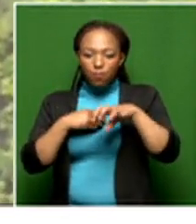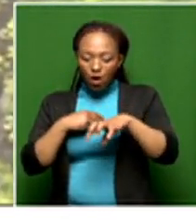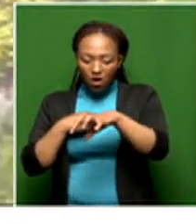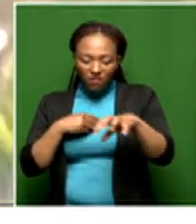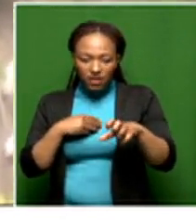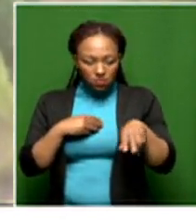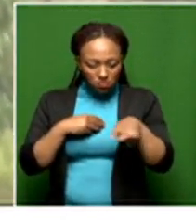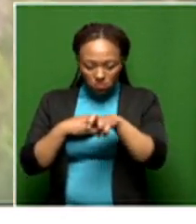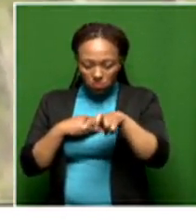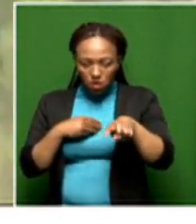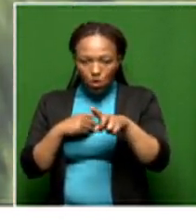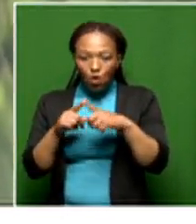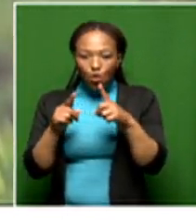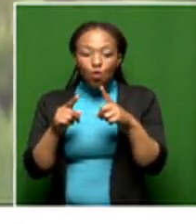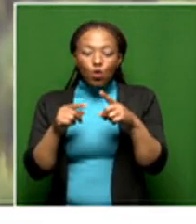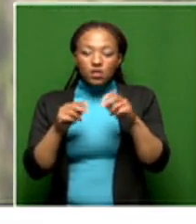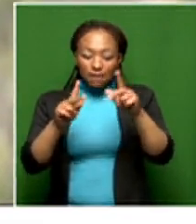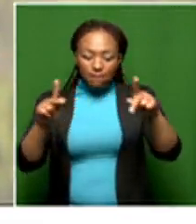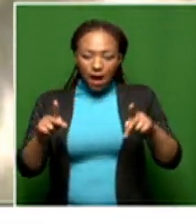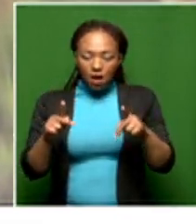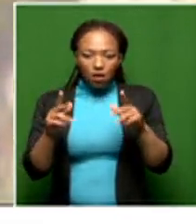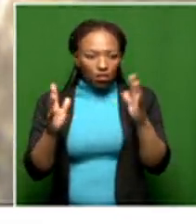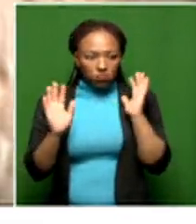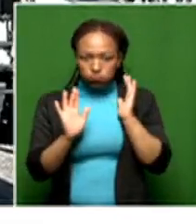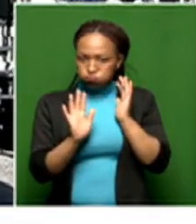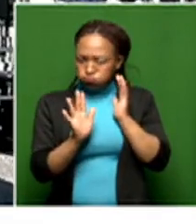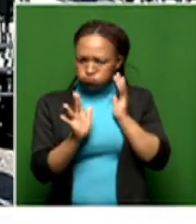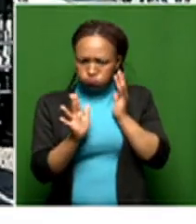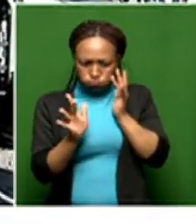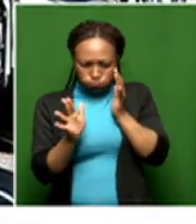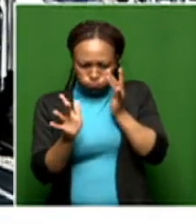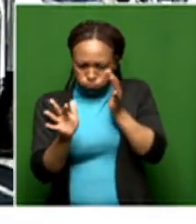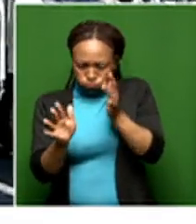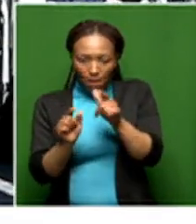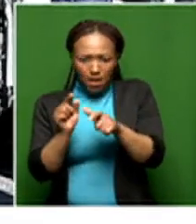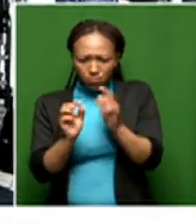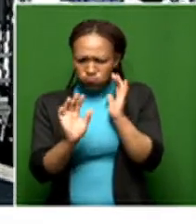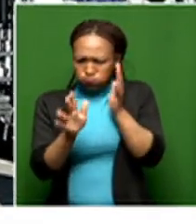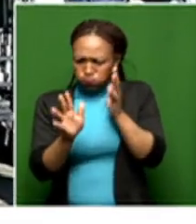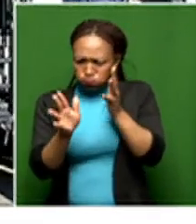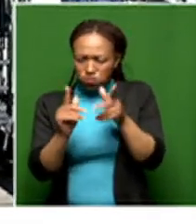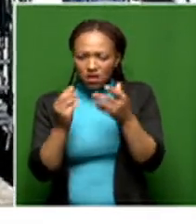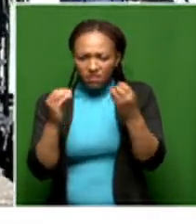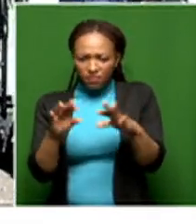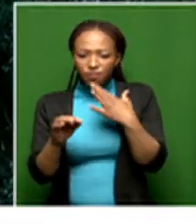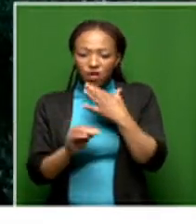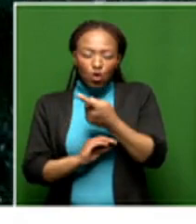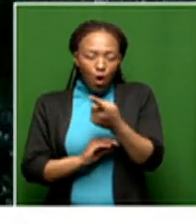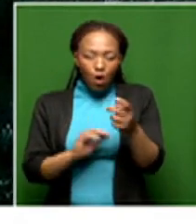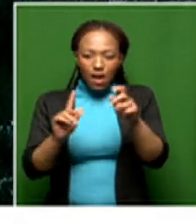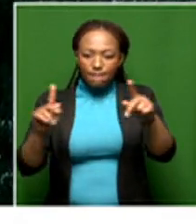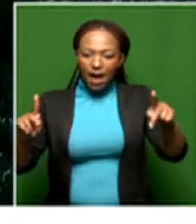the SANParks booking site literally crashed. That was just a flurry of people coming to book, basically, to go to all of our